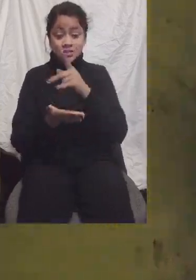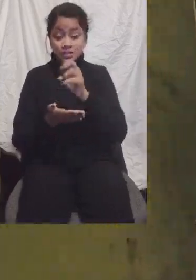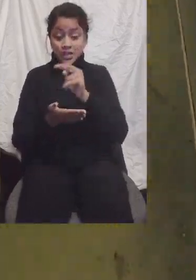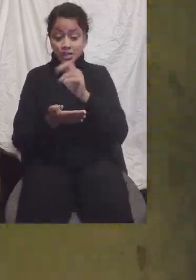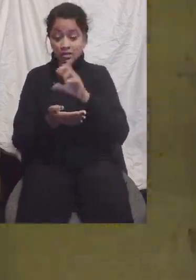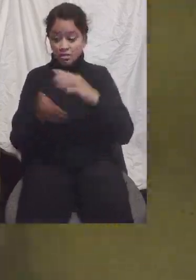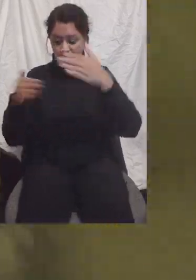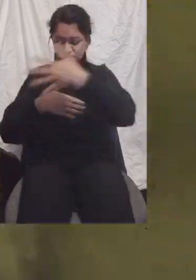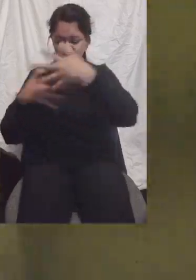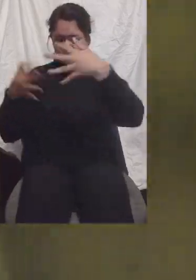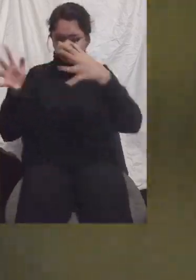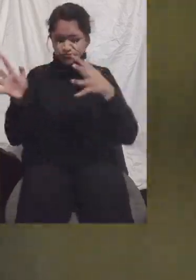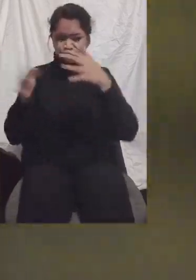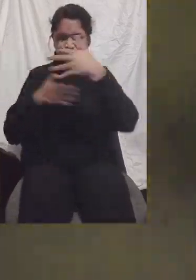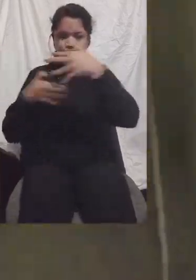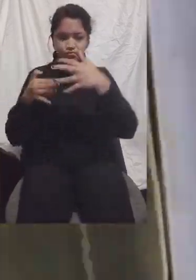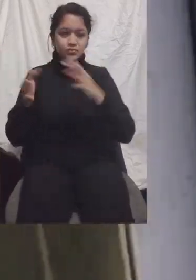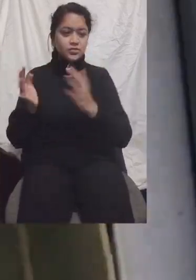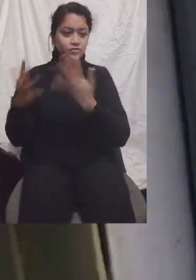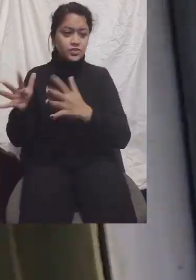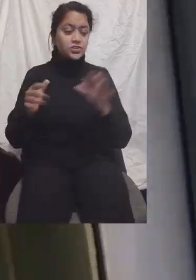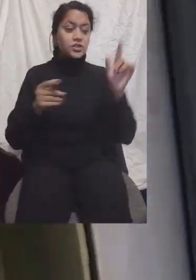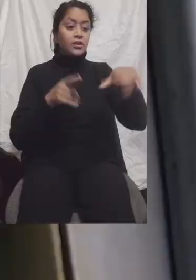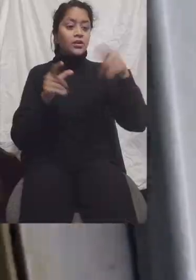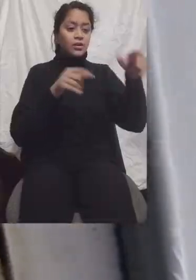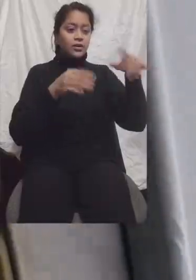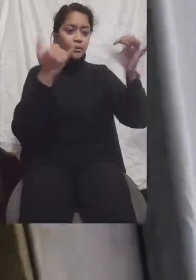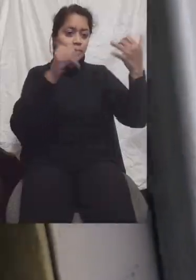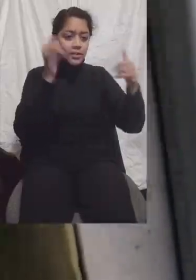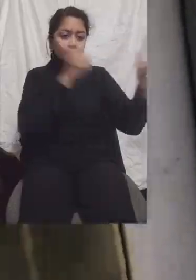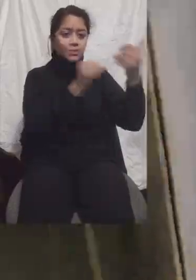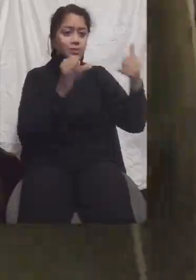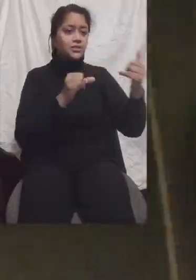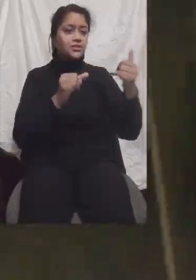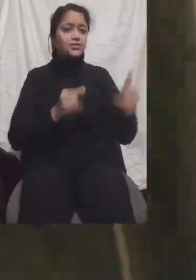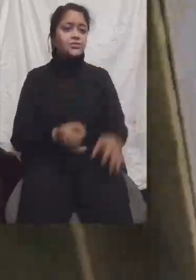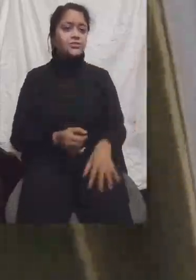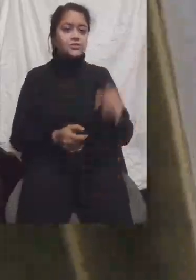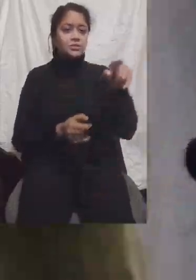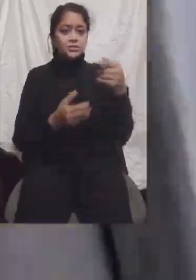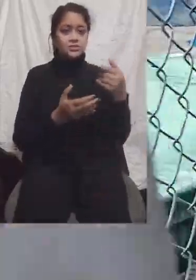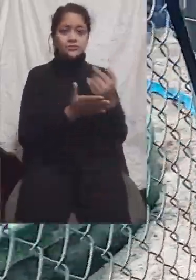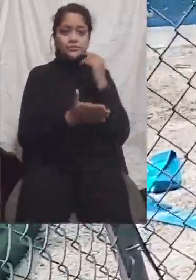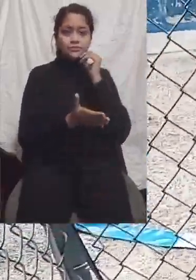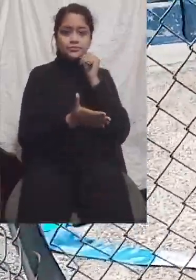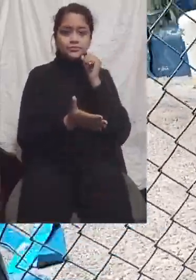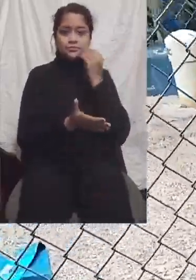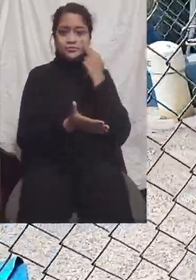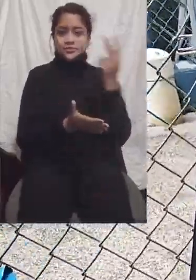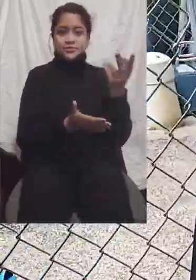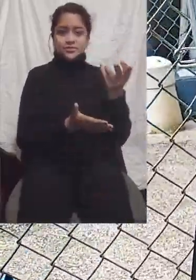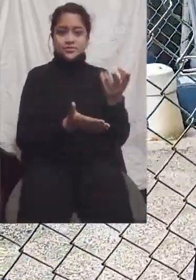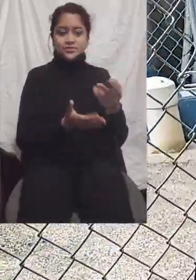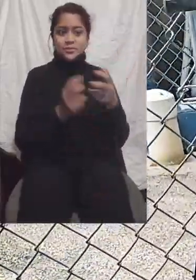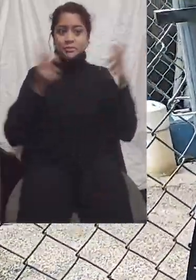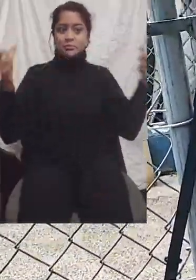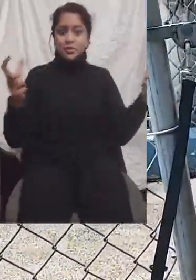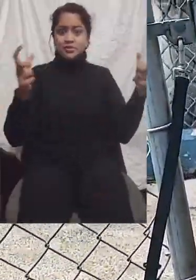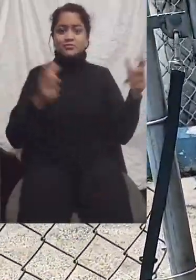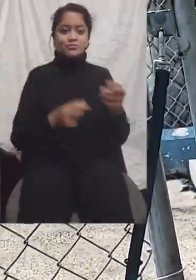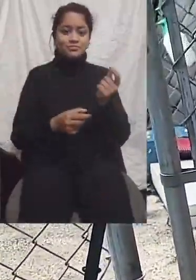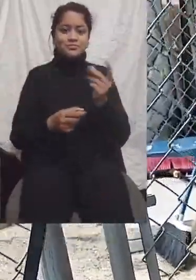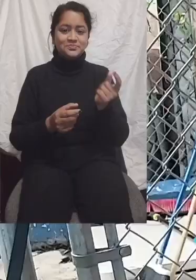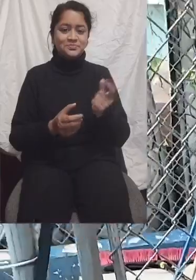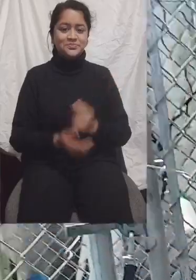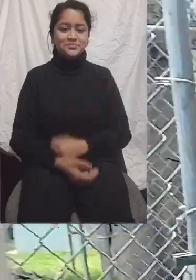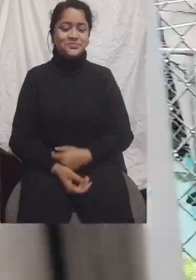the dogs can come here. There's dogs on that side. I've never seen him before, so he's new. I don't know who he is. He's a